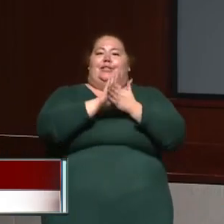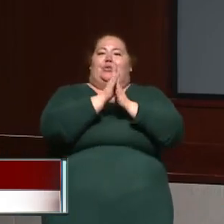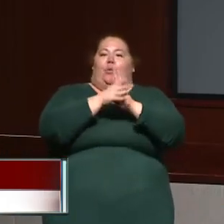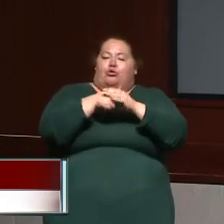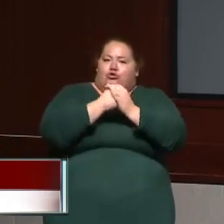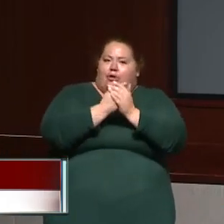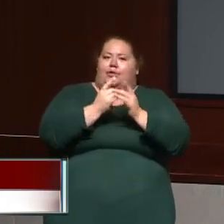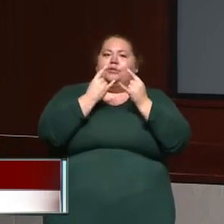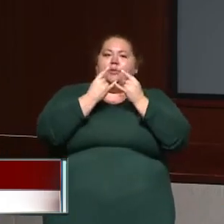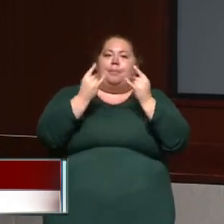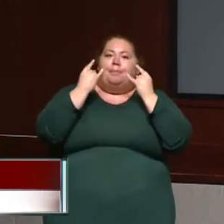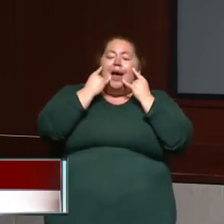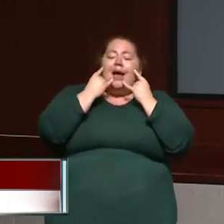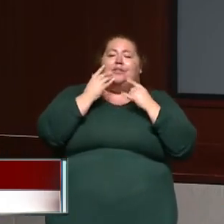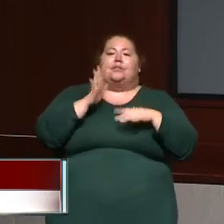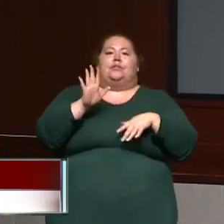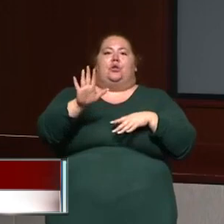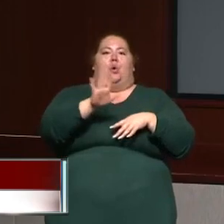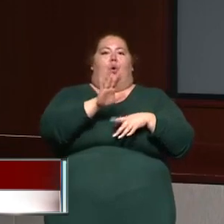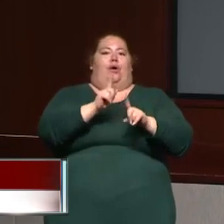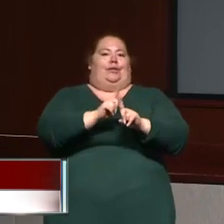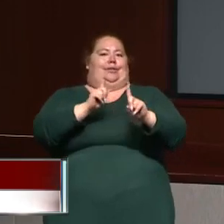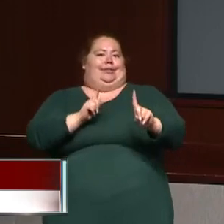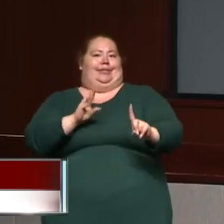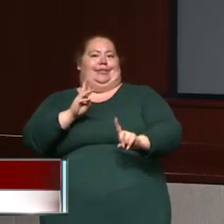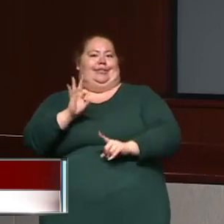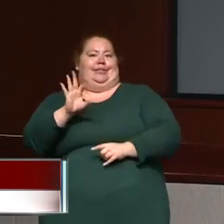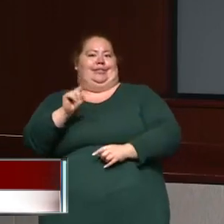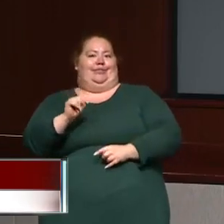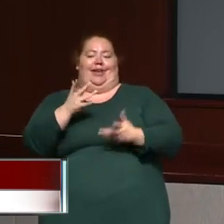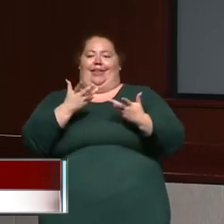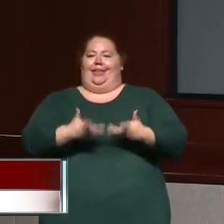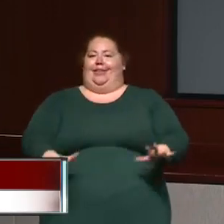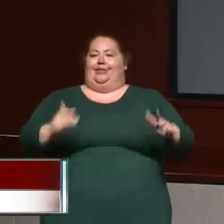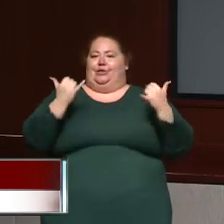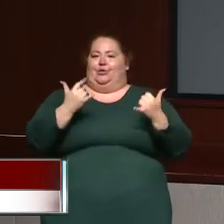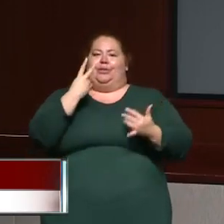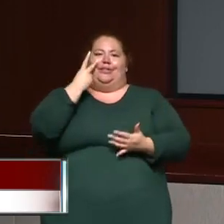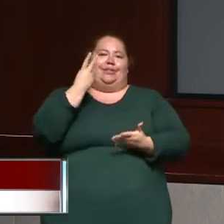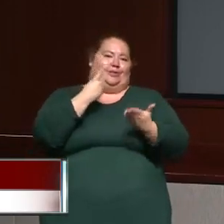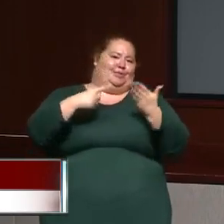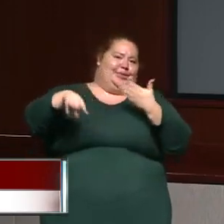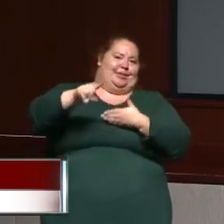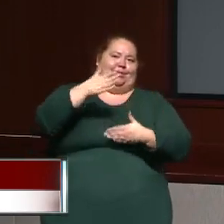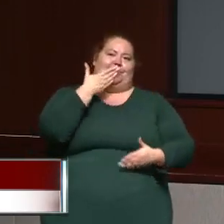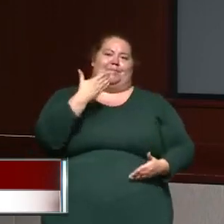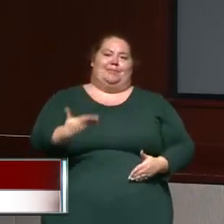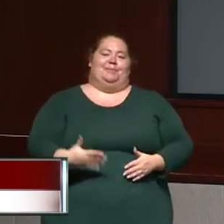mask, and watch your distance. And that's all we have for today. We'll see you next week. Thank you.